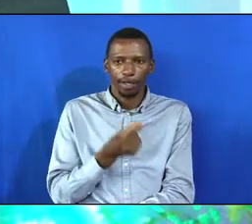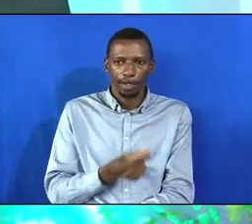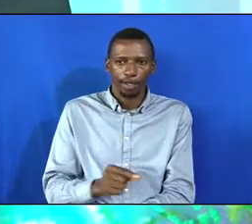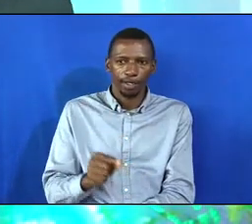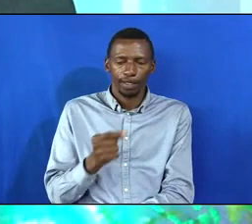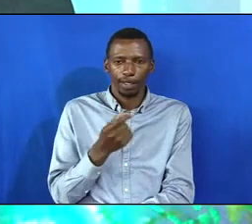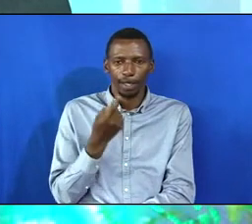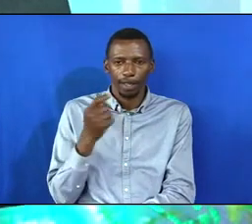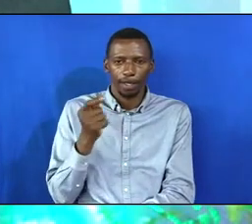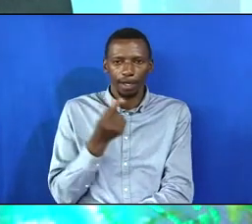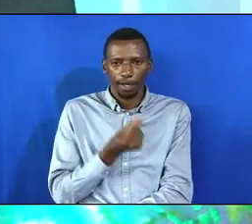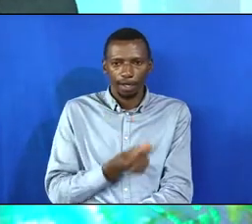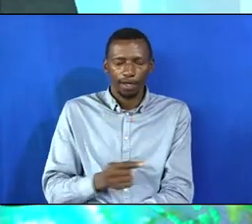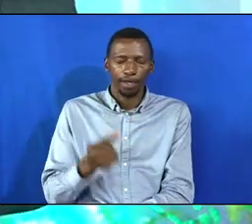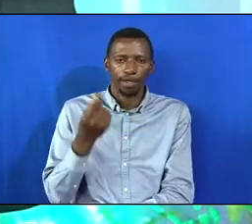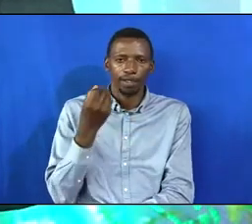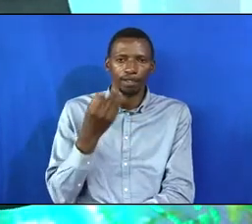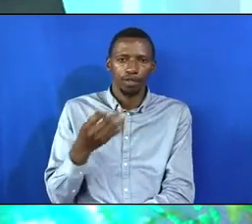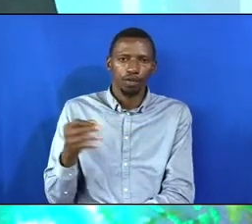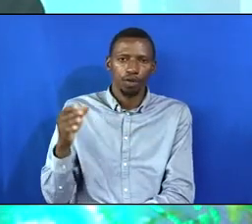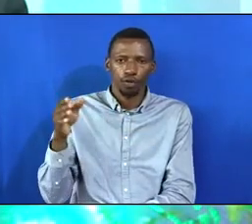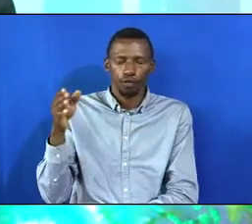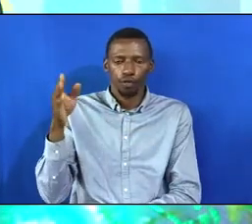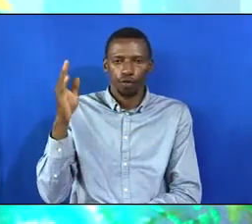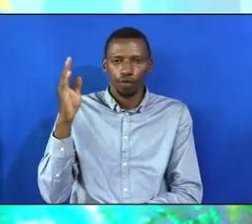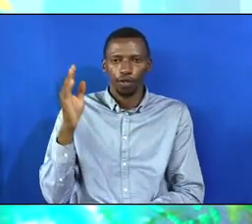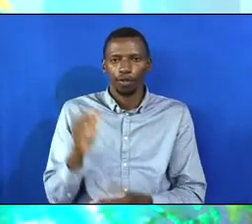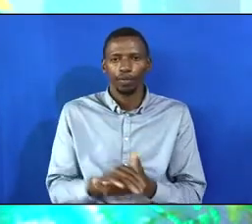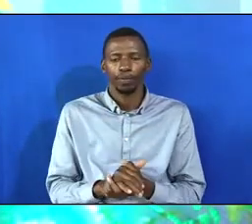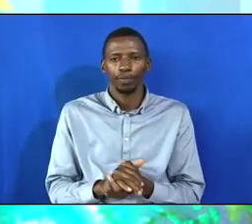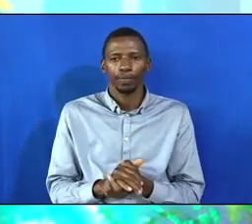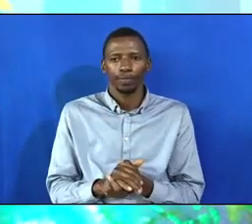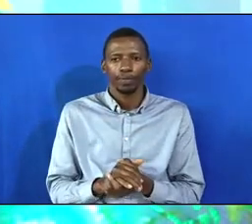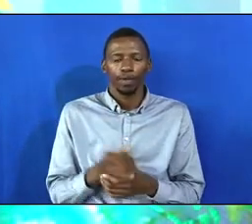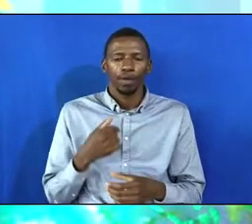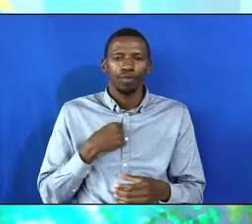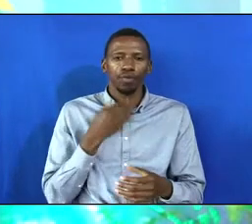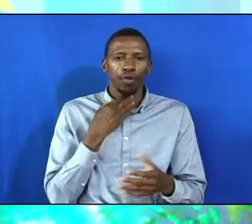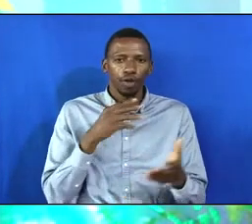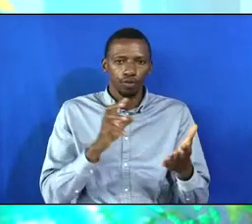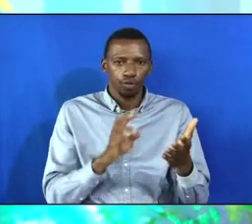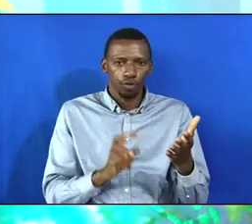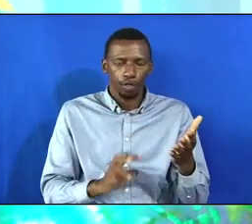The grace of the Lord. Let me read this.